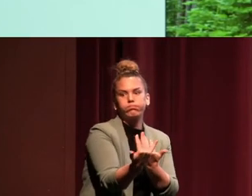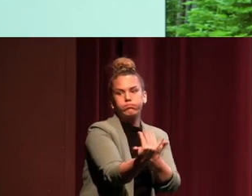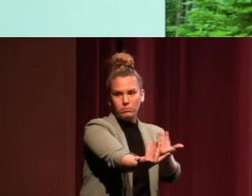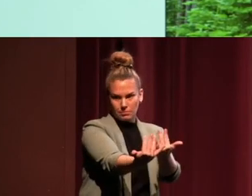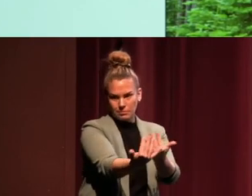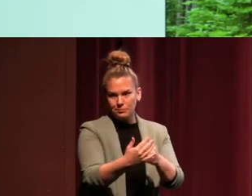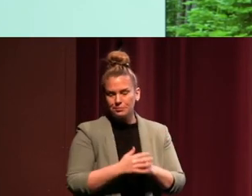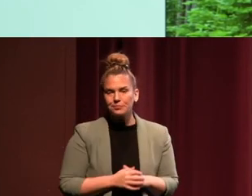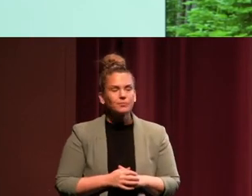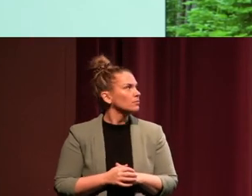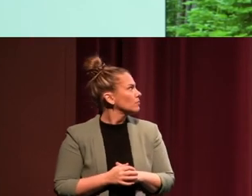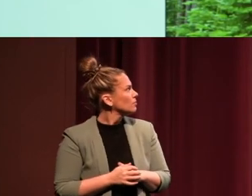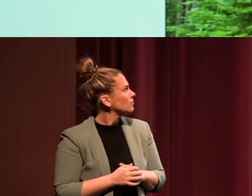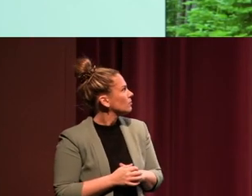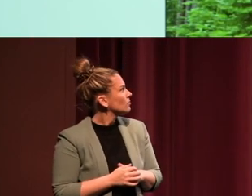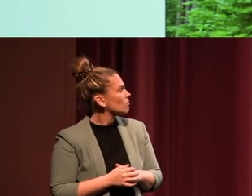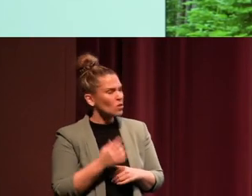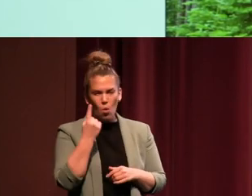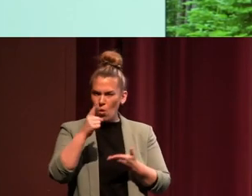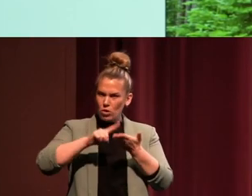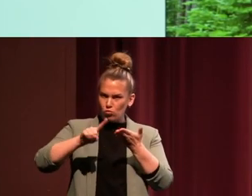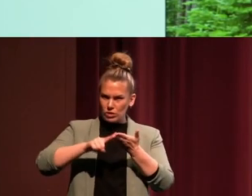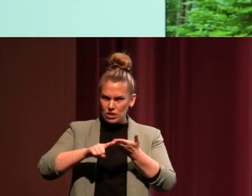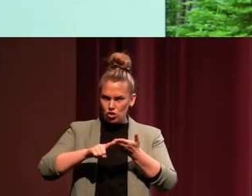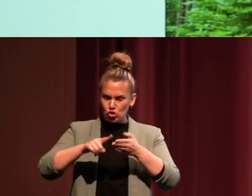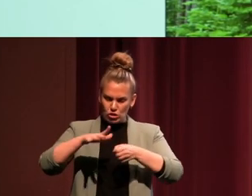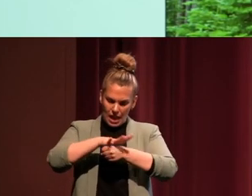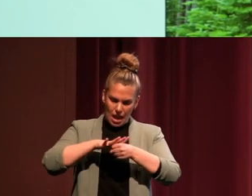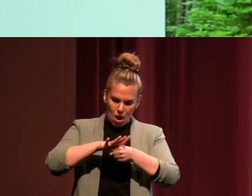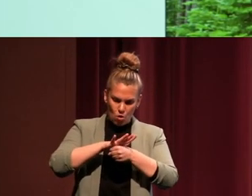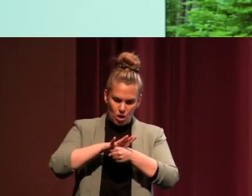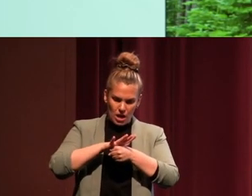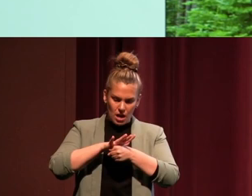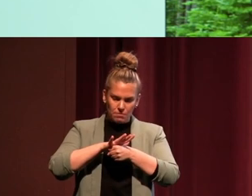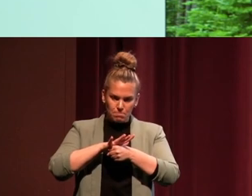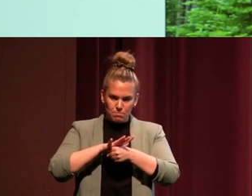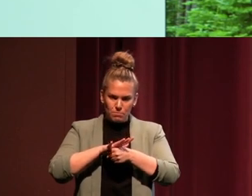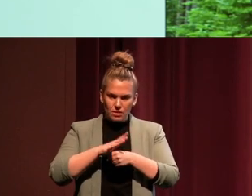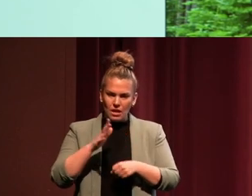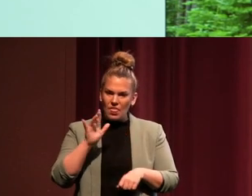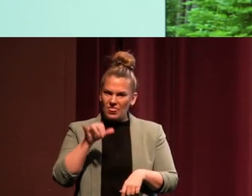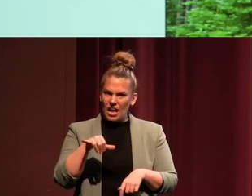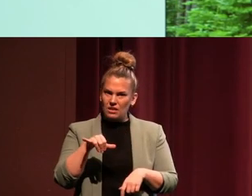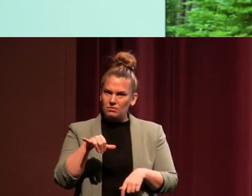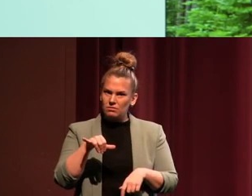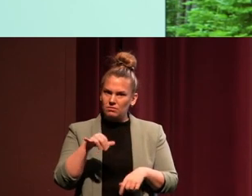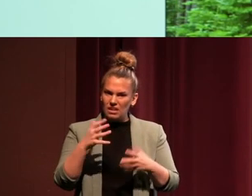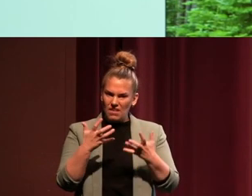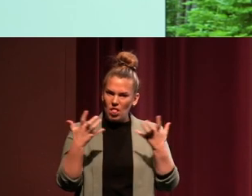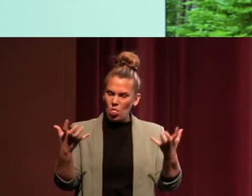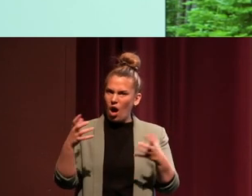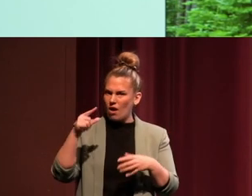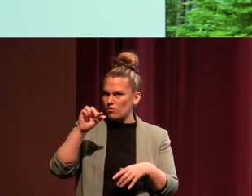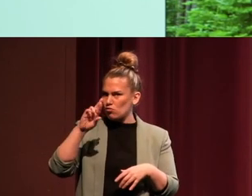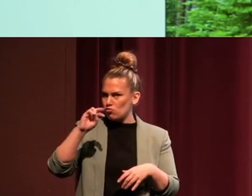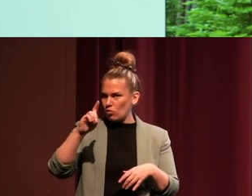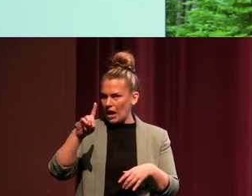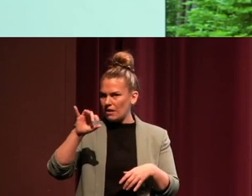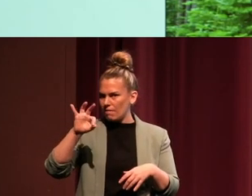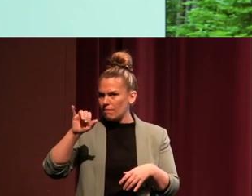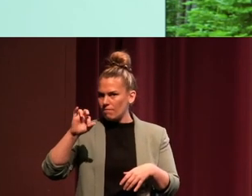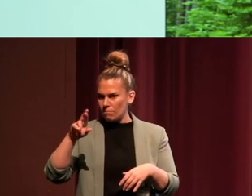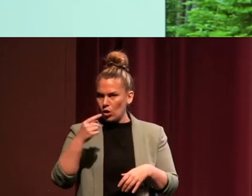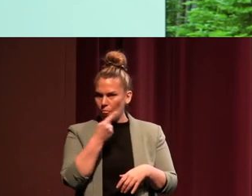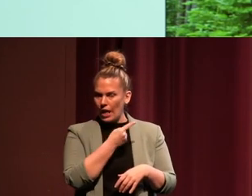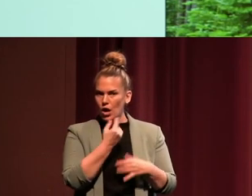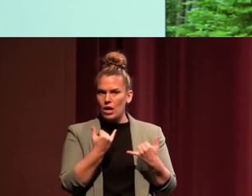Here's one of our long-term research plots on the Malheur National Forest that's been infilled by grand fir. I